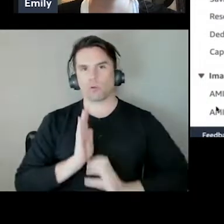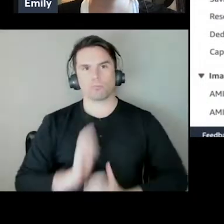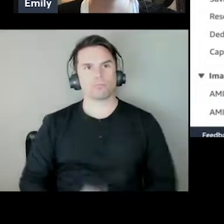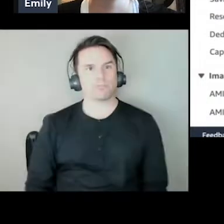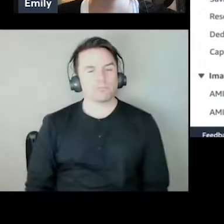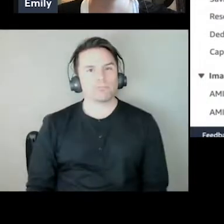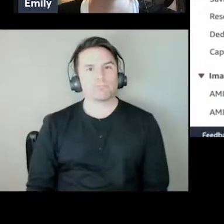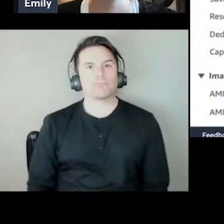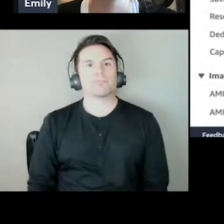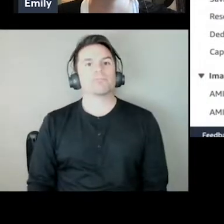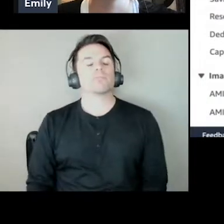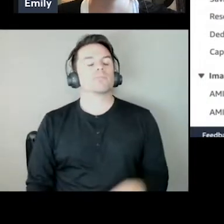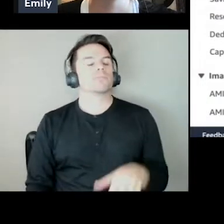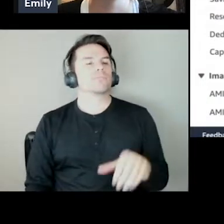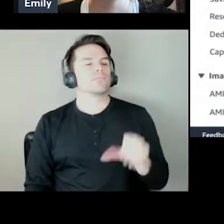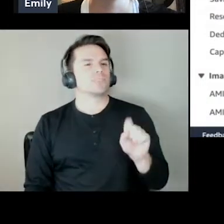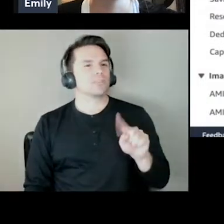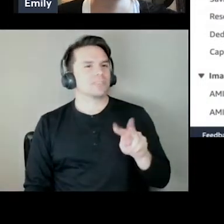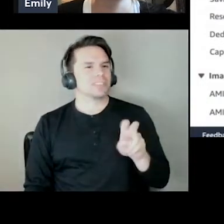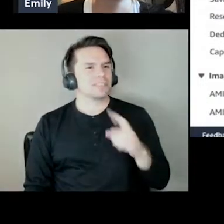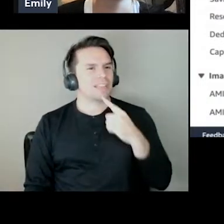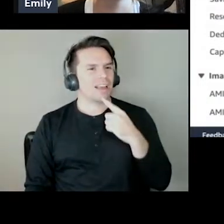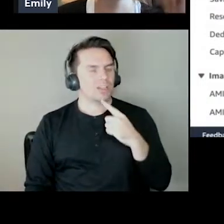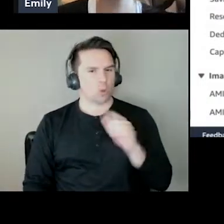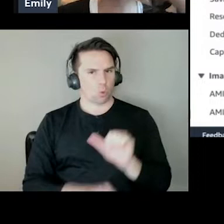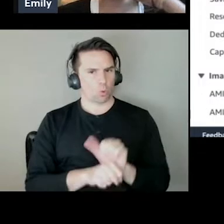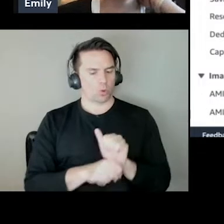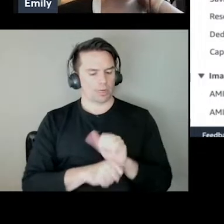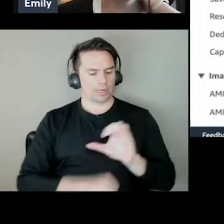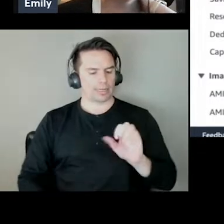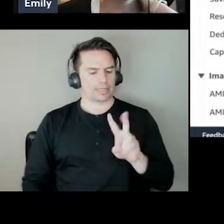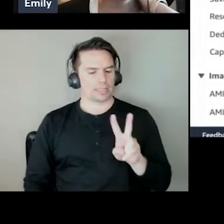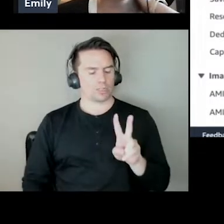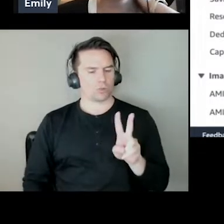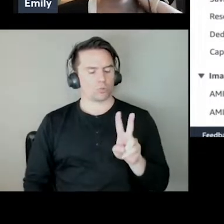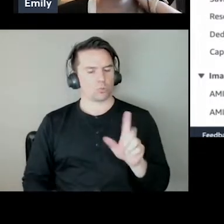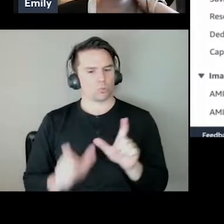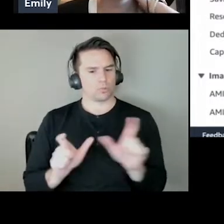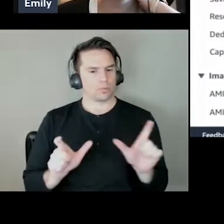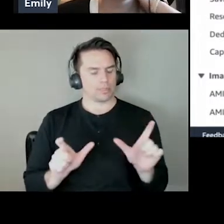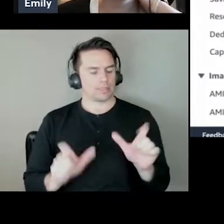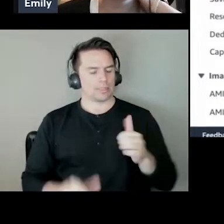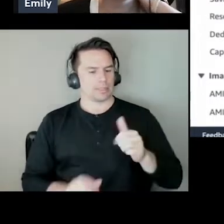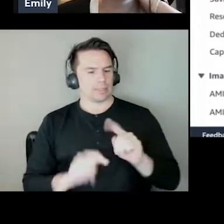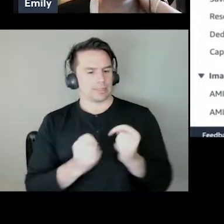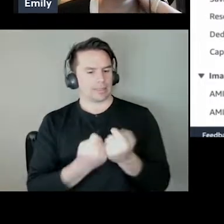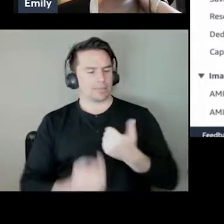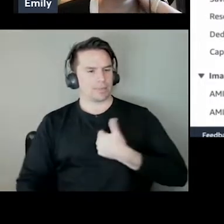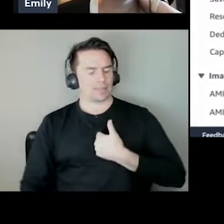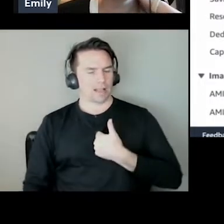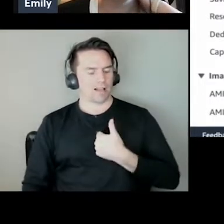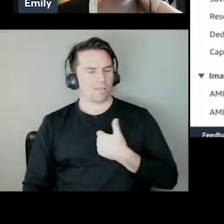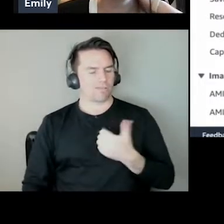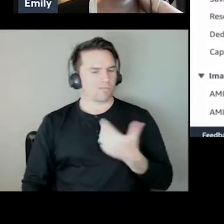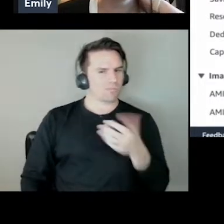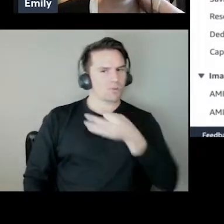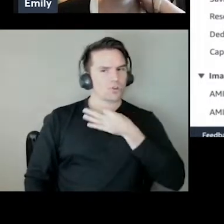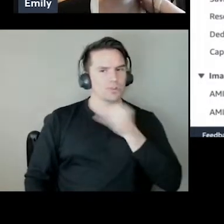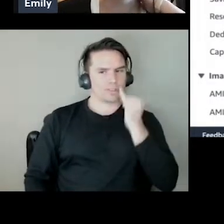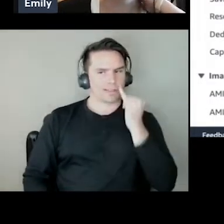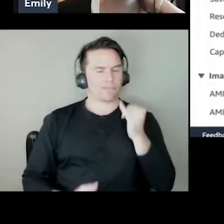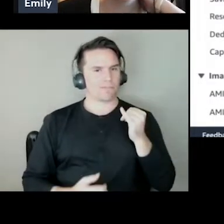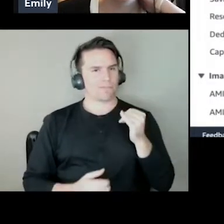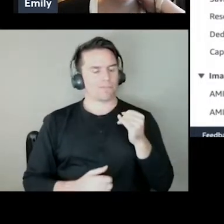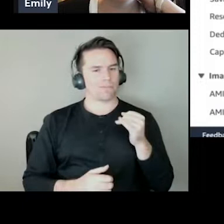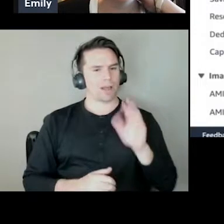in the EC2 team myself, I know that we periodically revise all of our images. Does that apply also to the deep learning ones? So we keep them up to date for you?